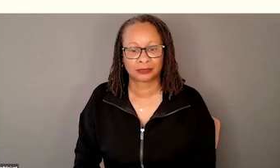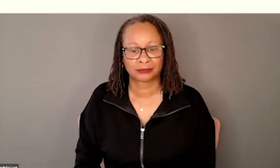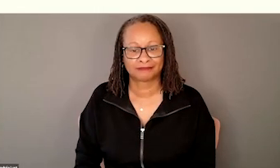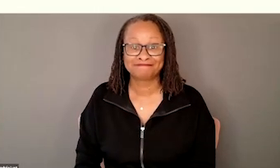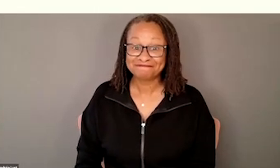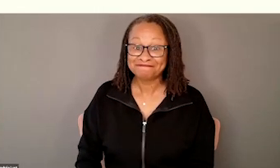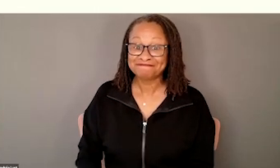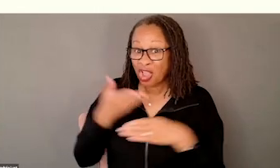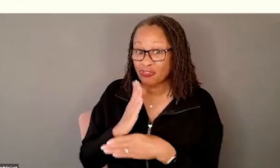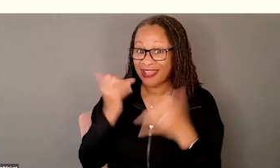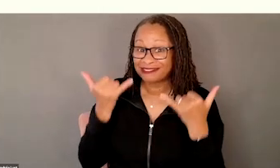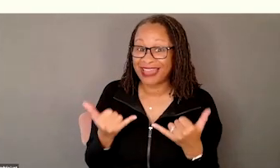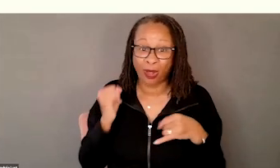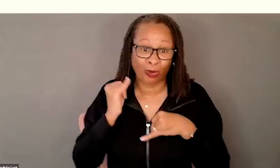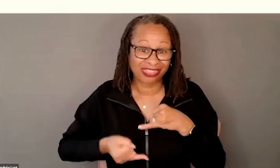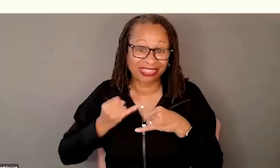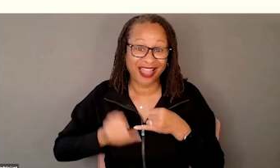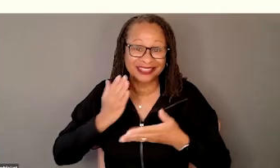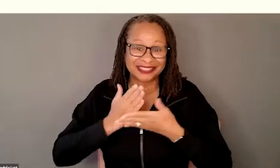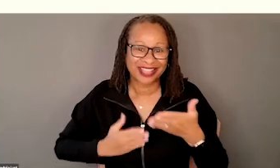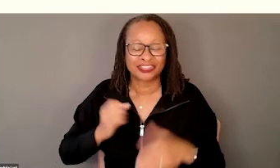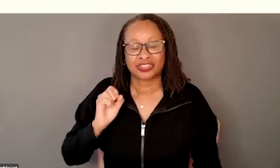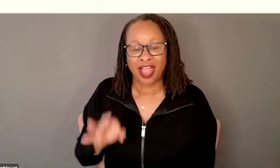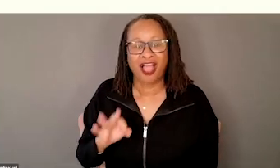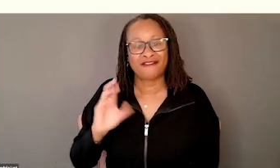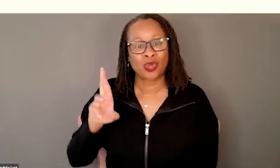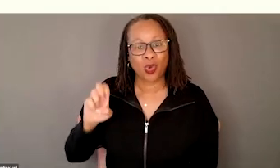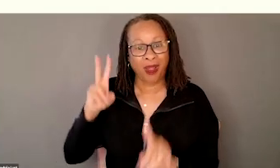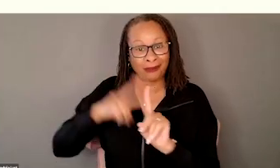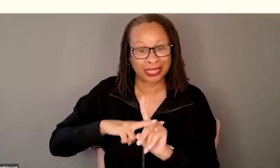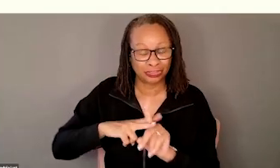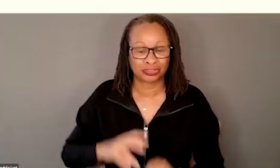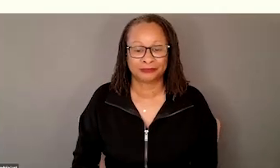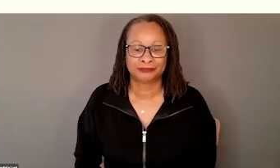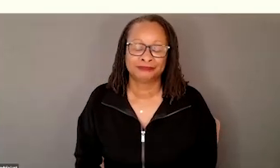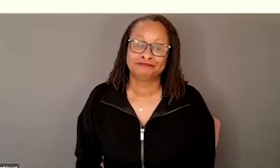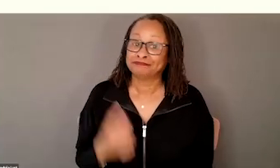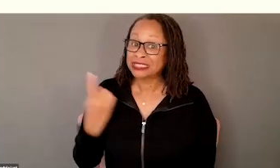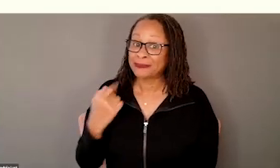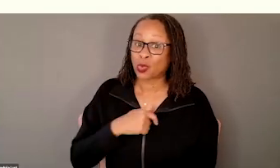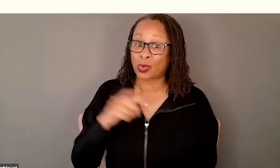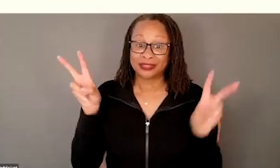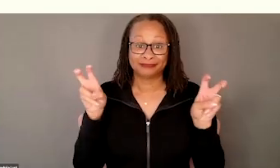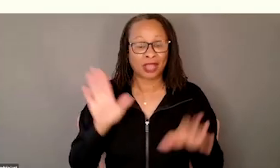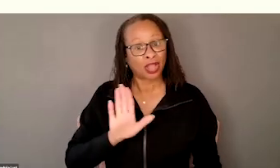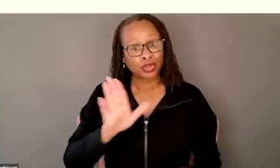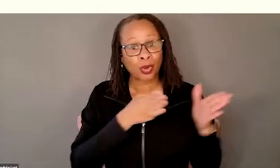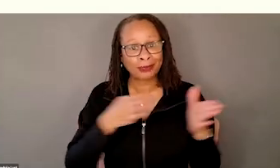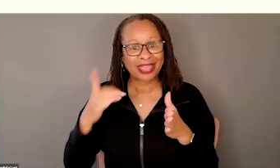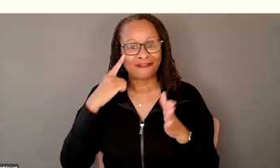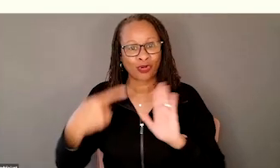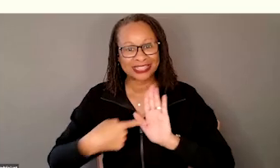All right, so now we're in the last section of the core application, something that we've titled Your Plan for